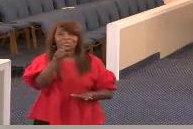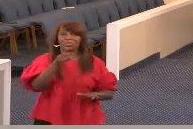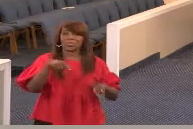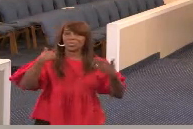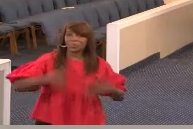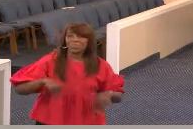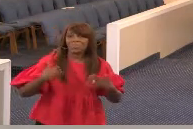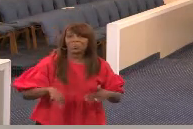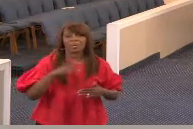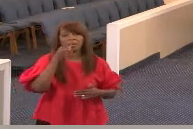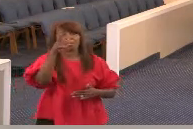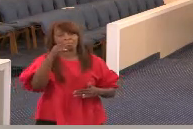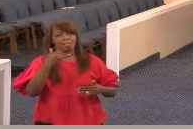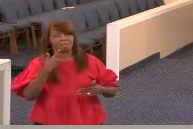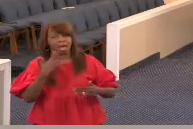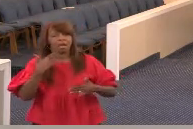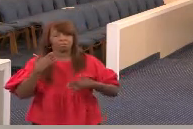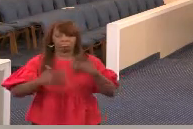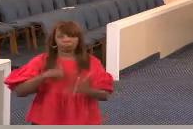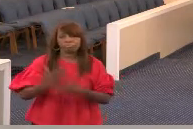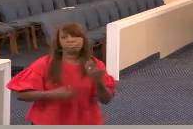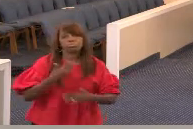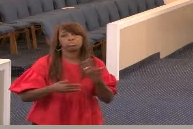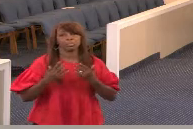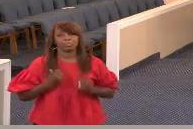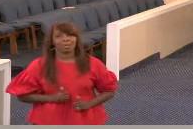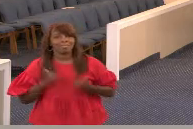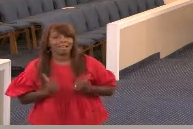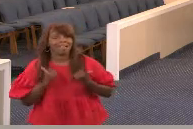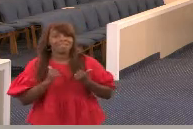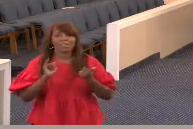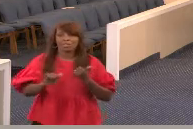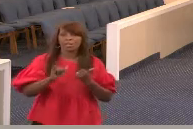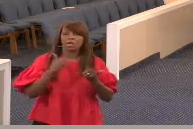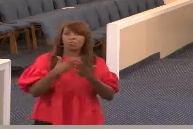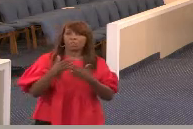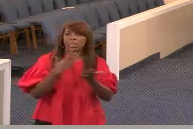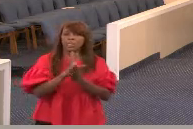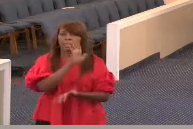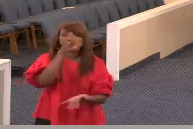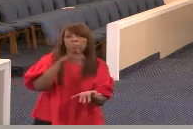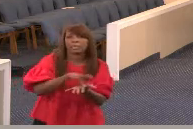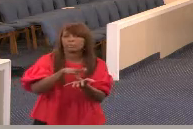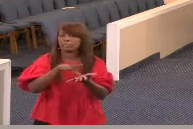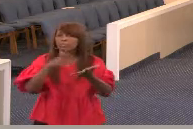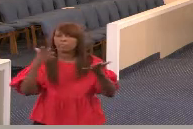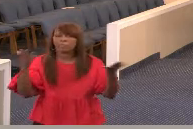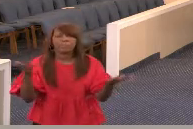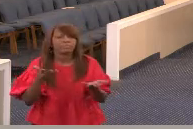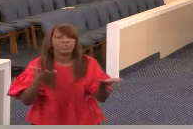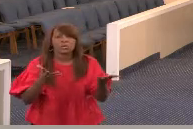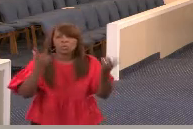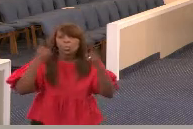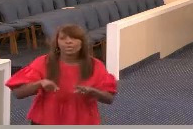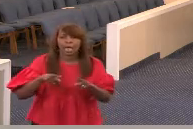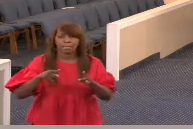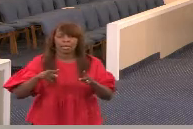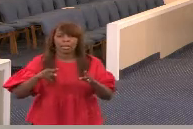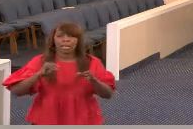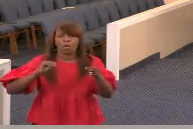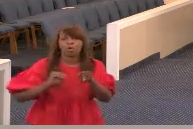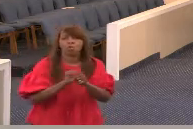how time has passed. We find ourselves even in the midst of a pandemic,